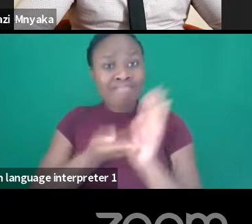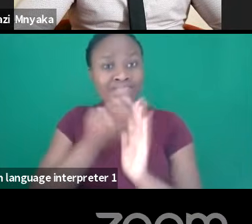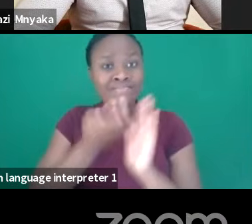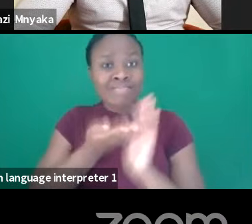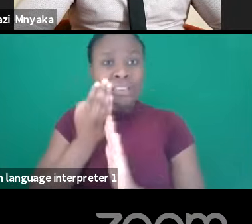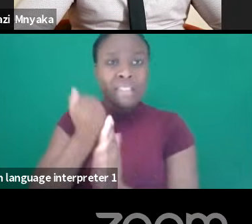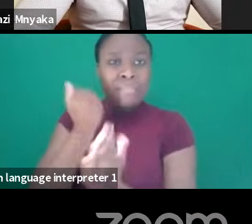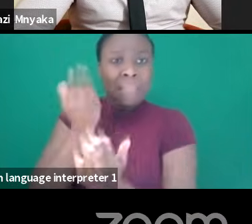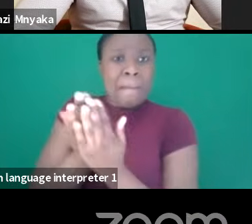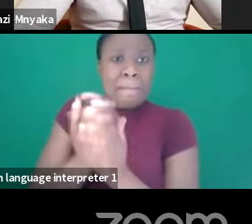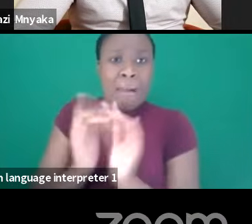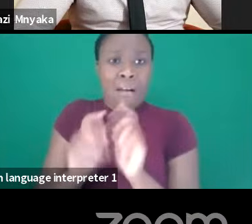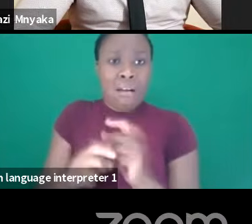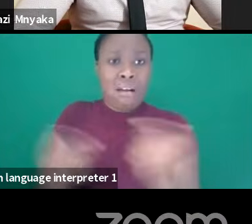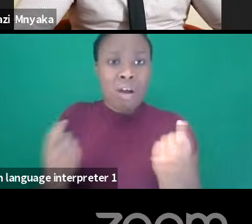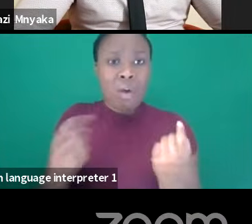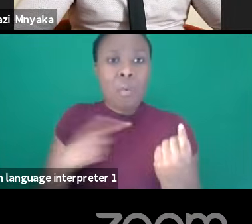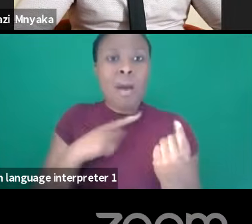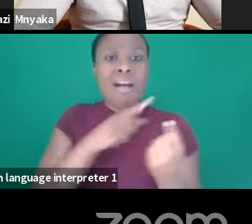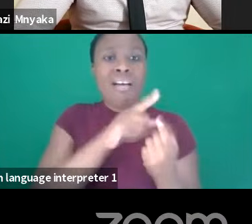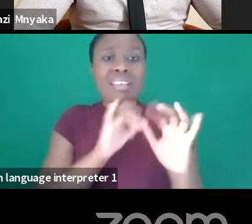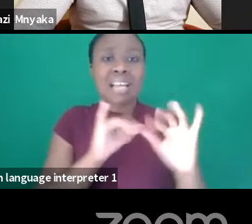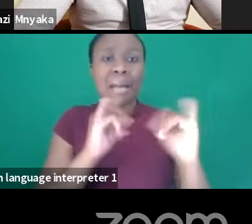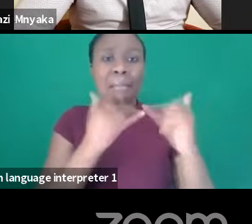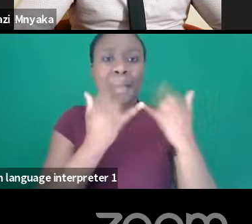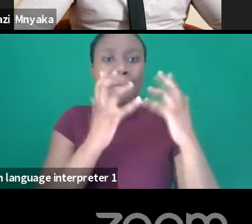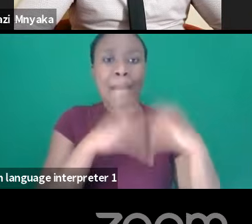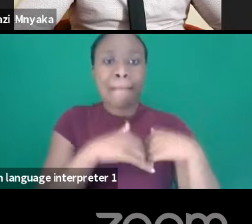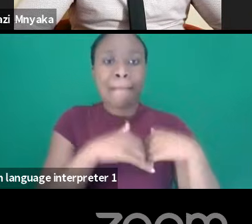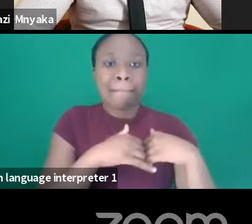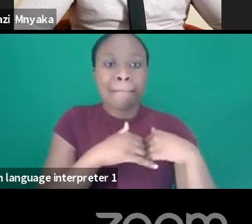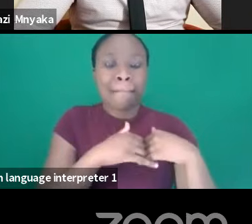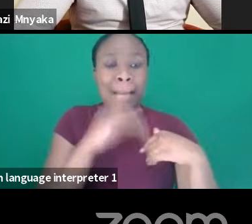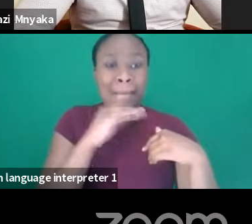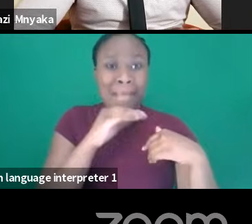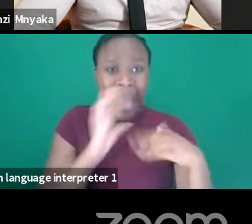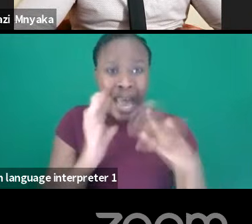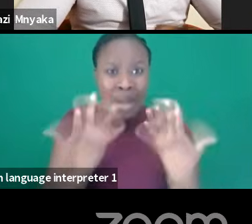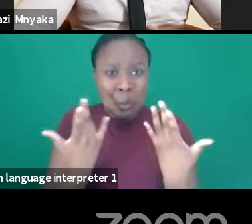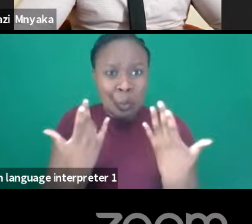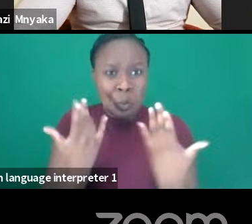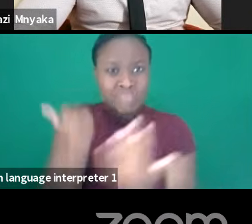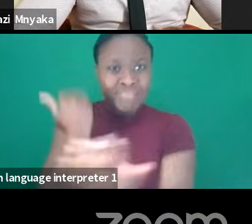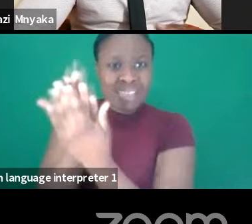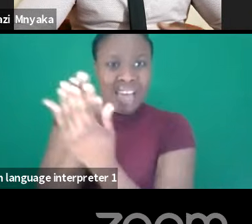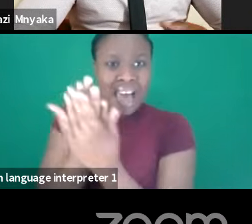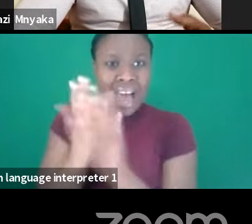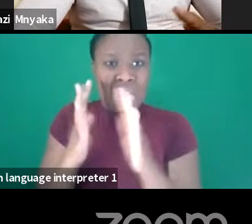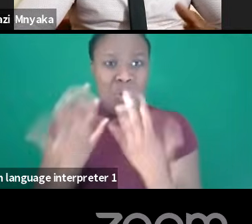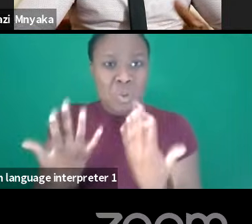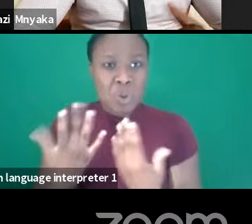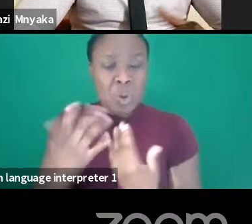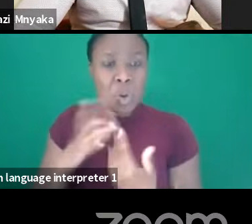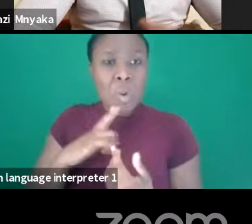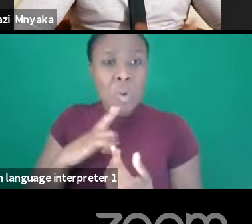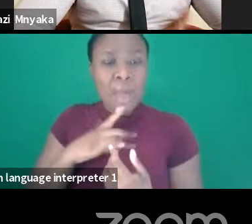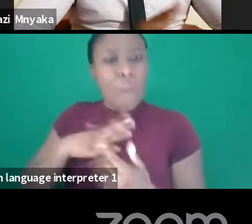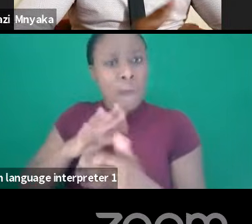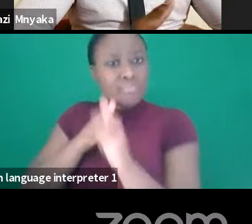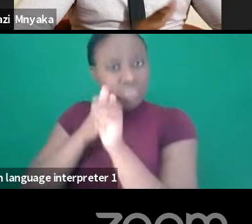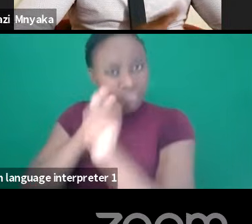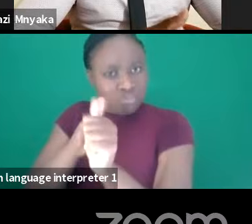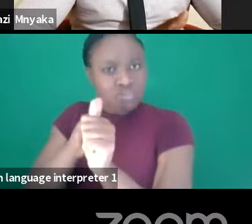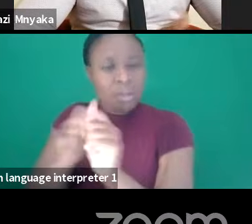not exist anymore. The company has closed. What should I do? Because I want to be a compliant